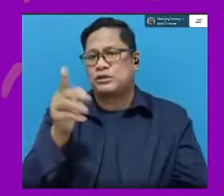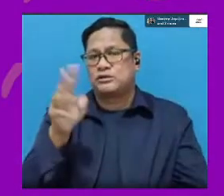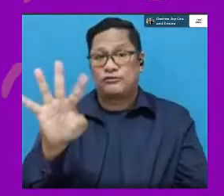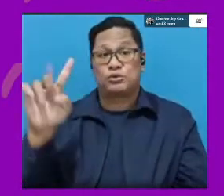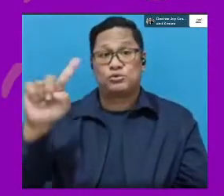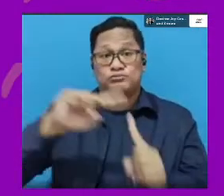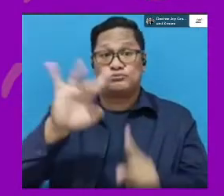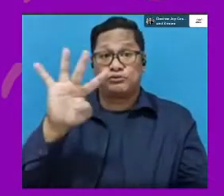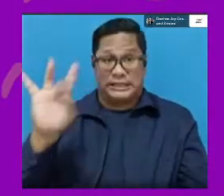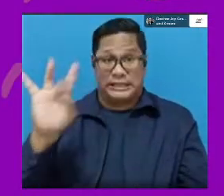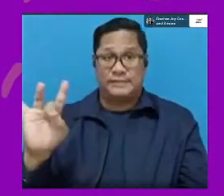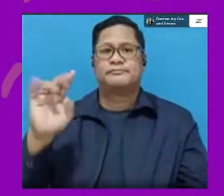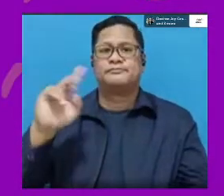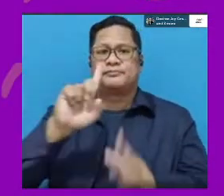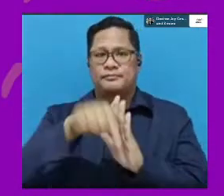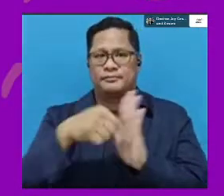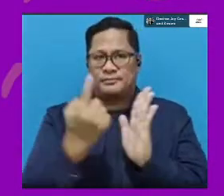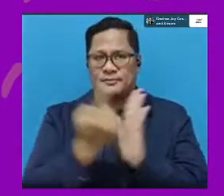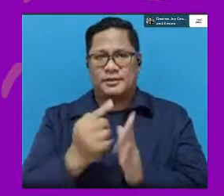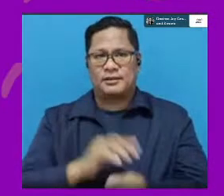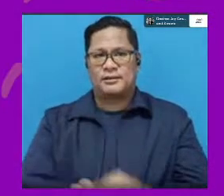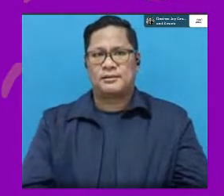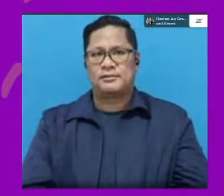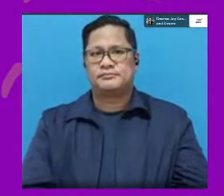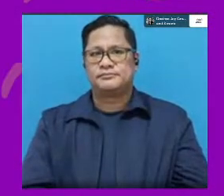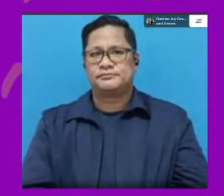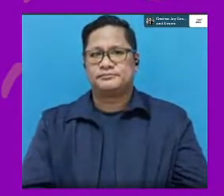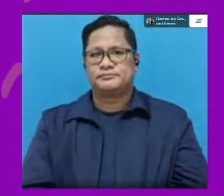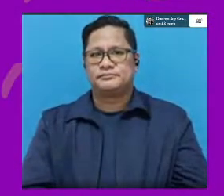hours. Next slide, please.